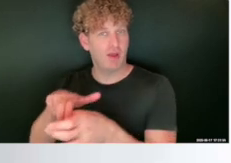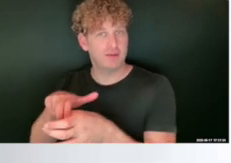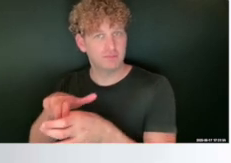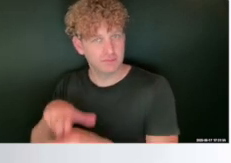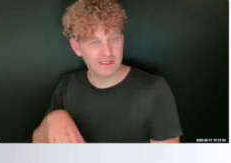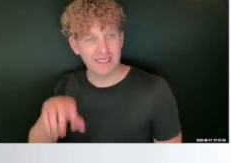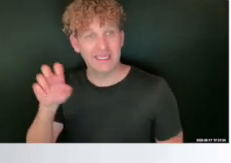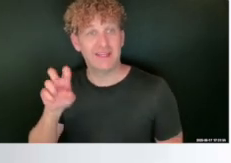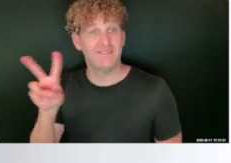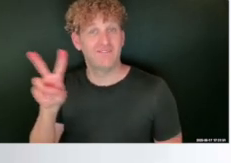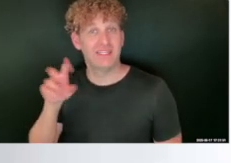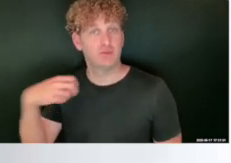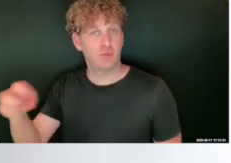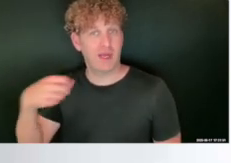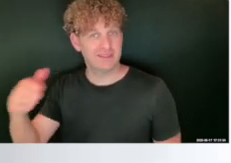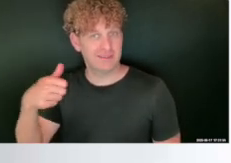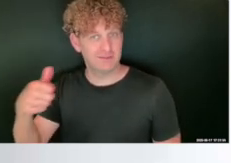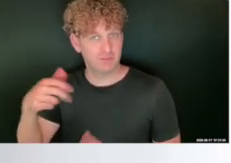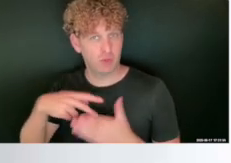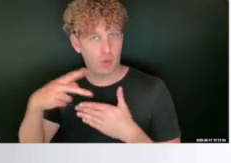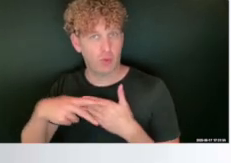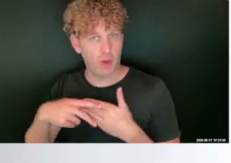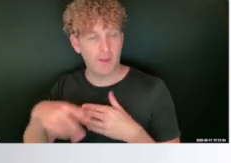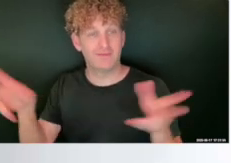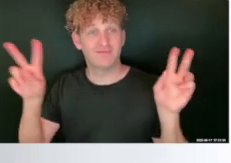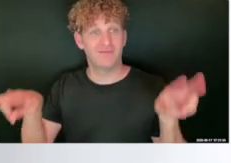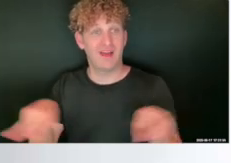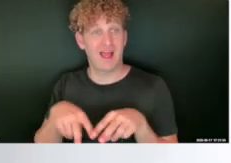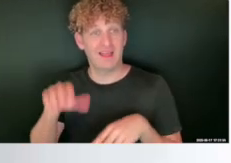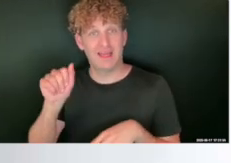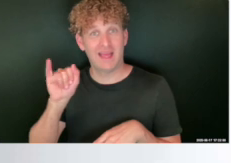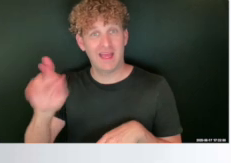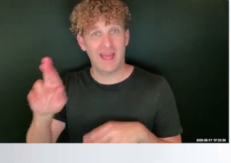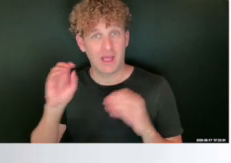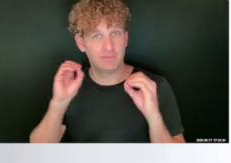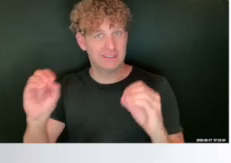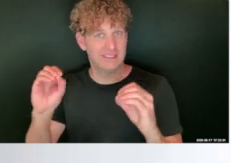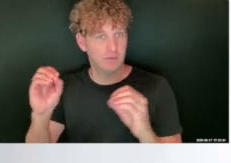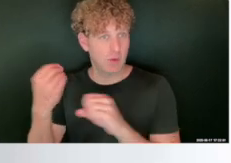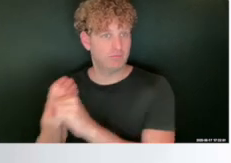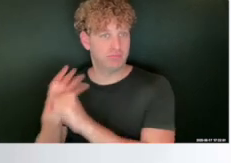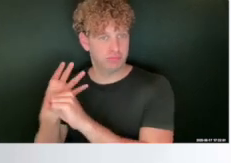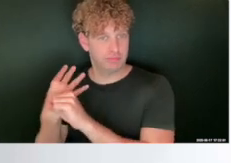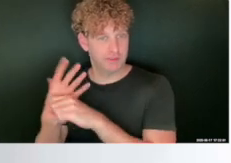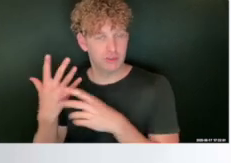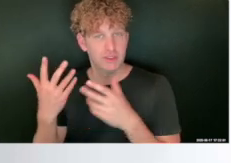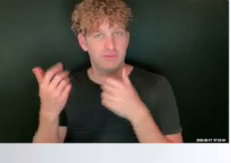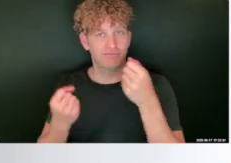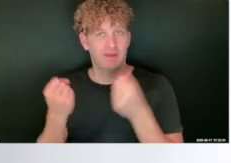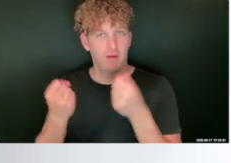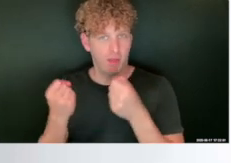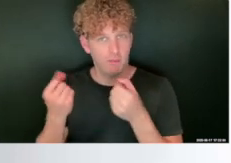modes intended to fill a community's transportation gaps for residents and provide access to